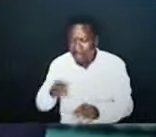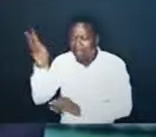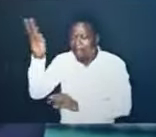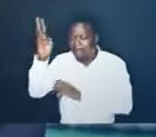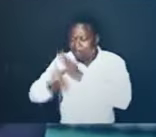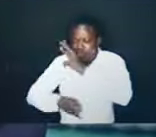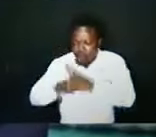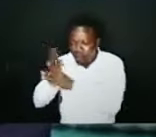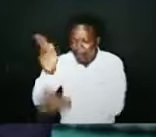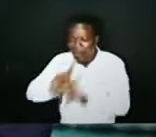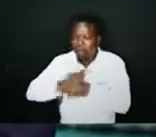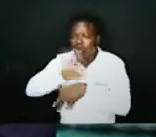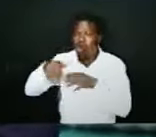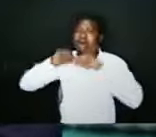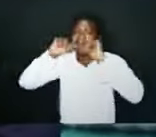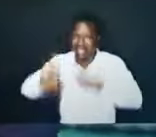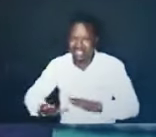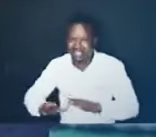Now